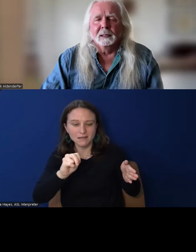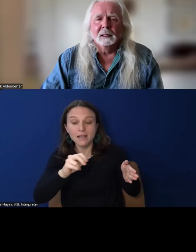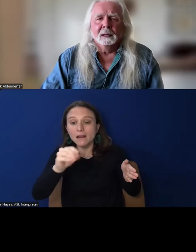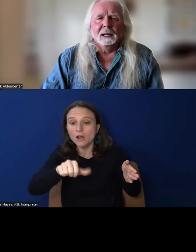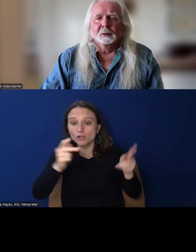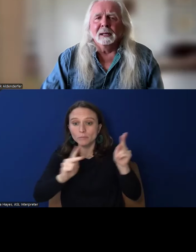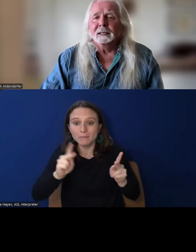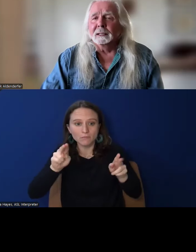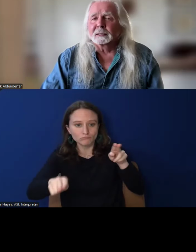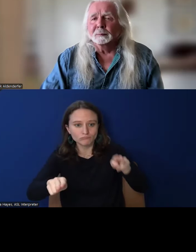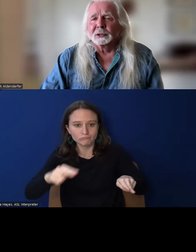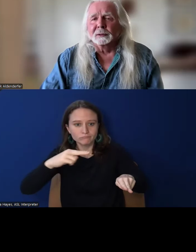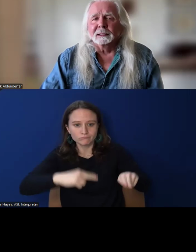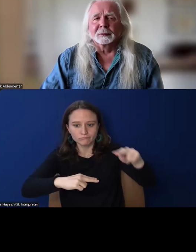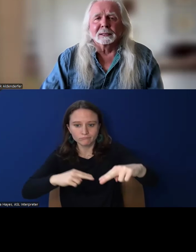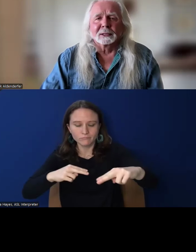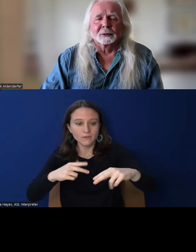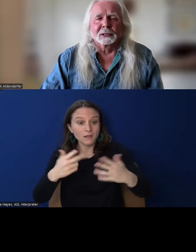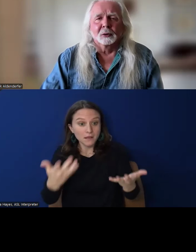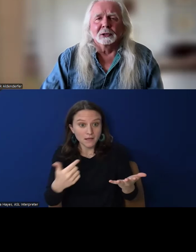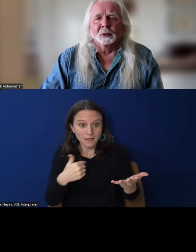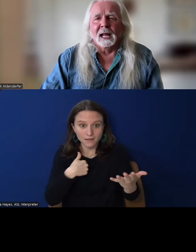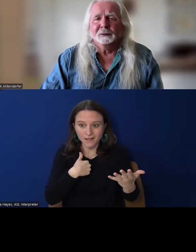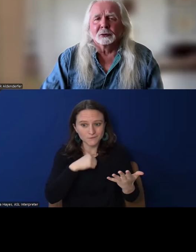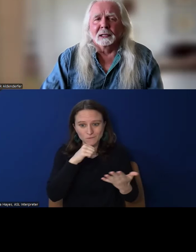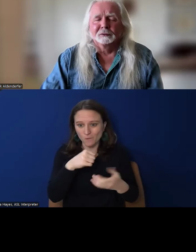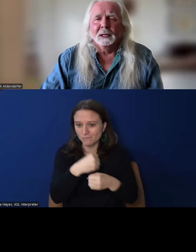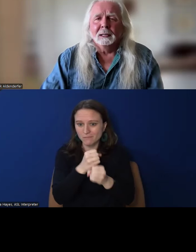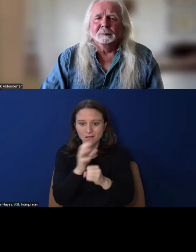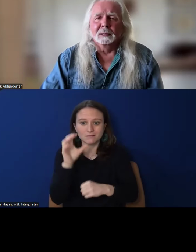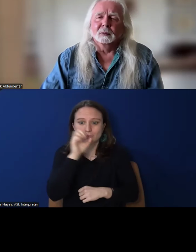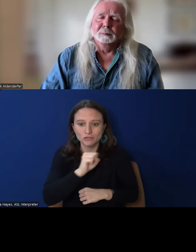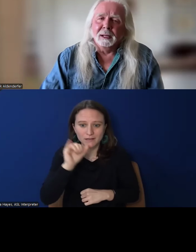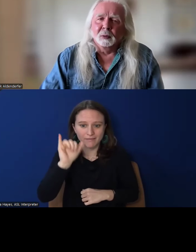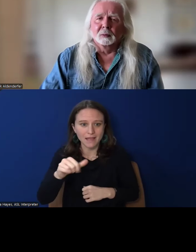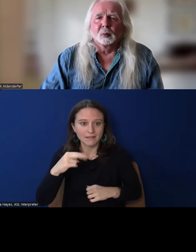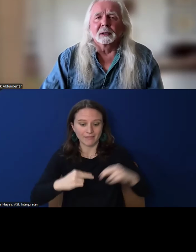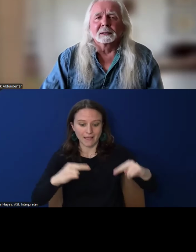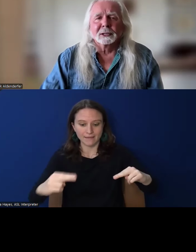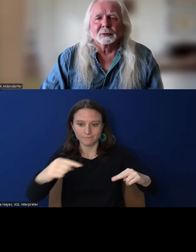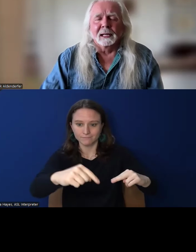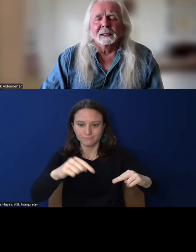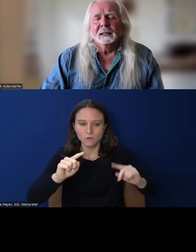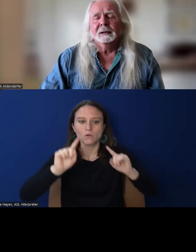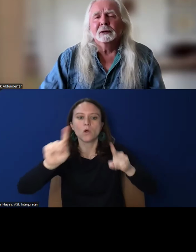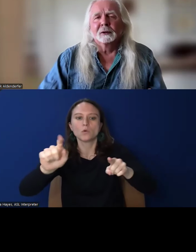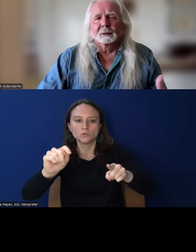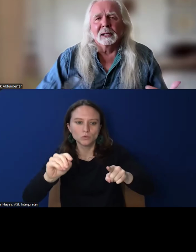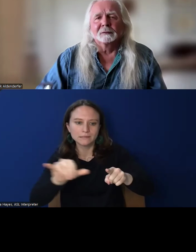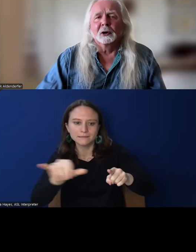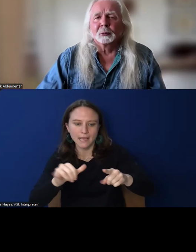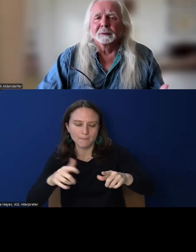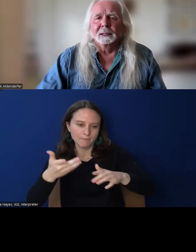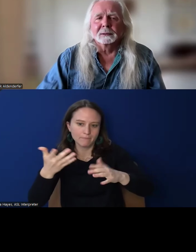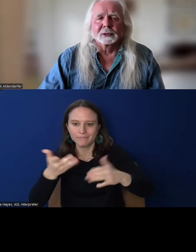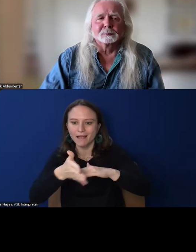him. I don't make the assumption that they're necessarily going to an afterlife, but we may well want to consider that if in fact we